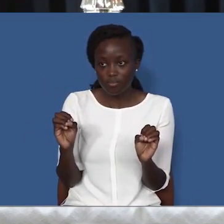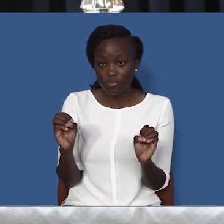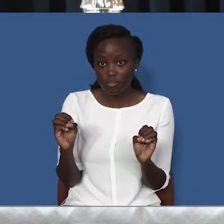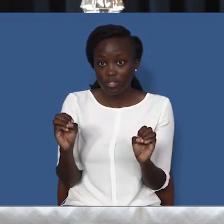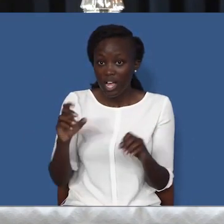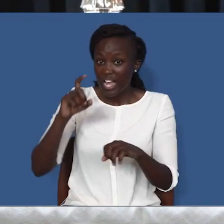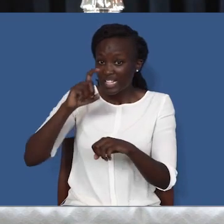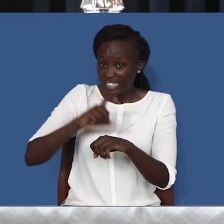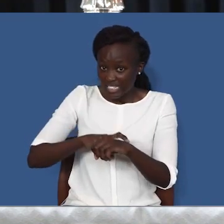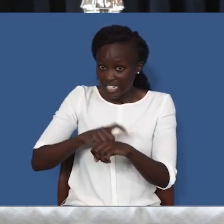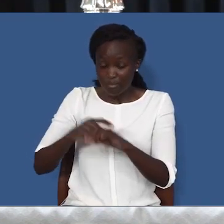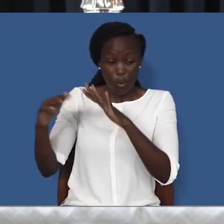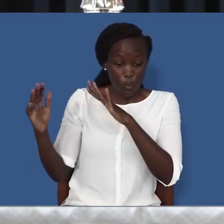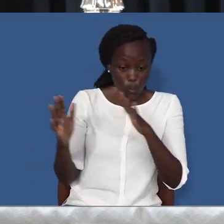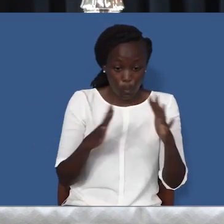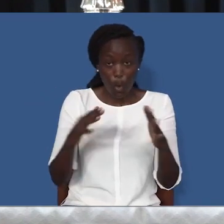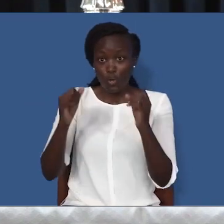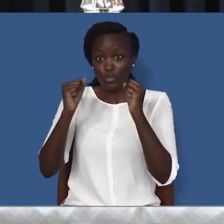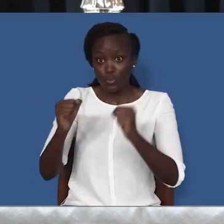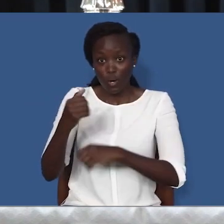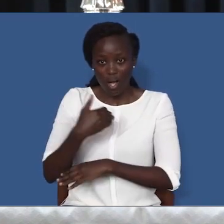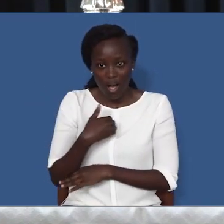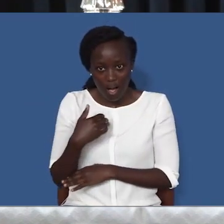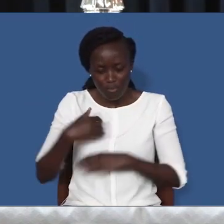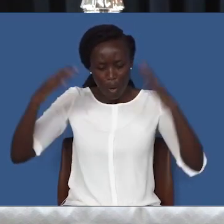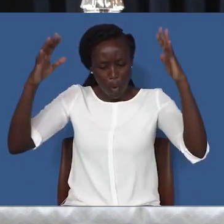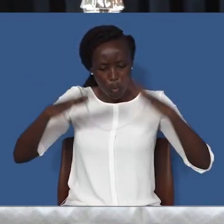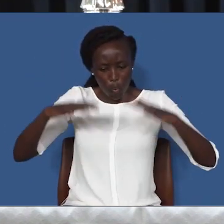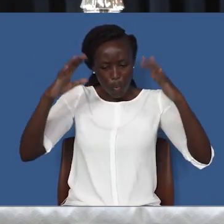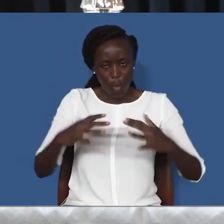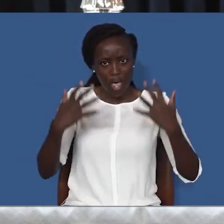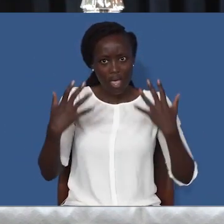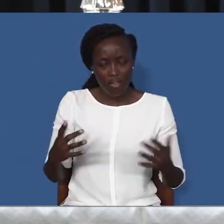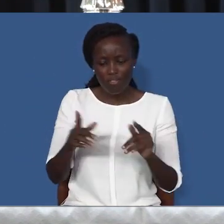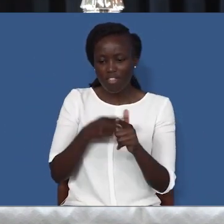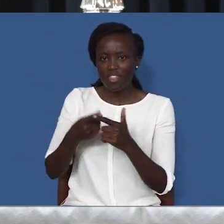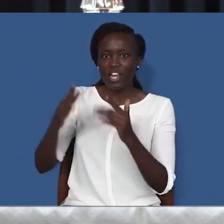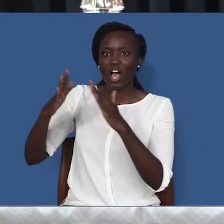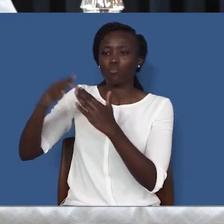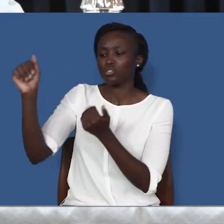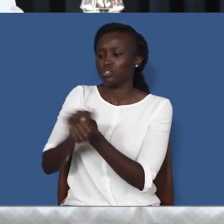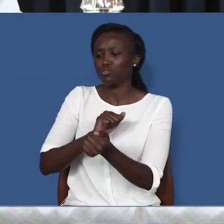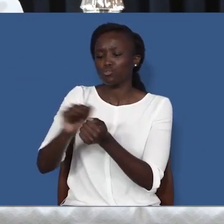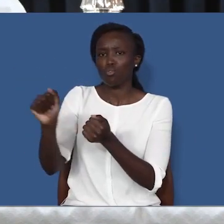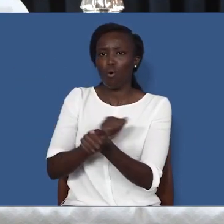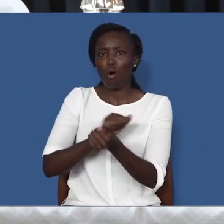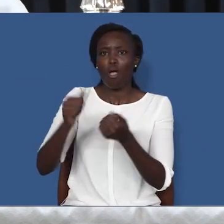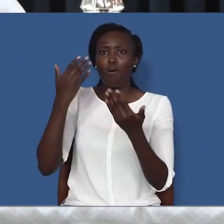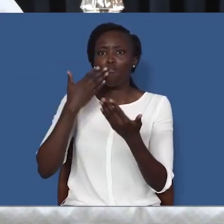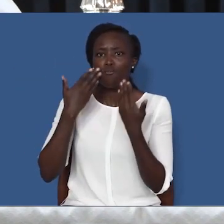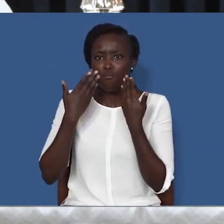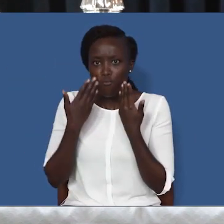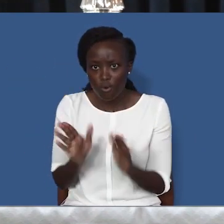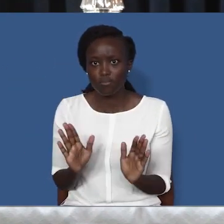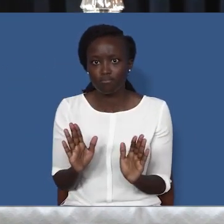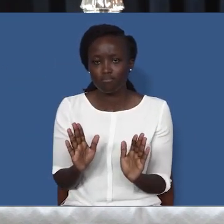The moment the torrent struck that house, it collapsed, and its destruction was